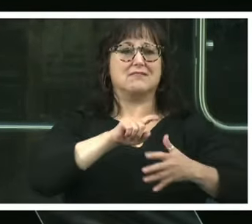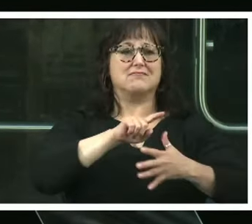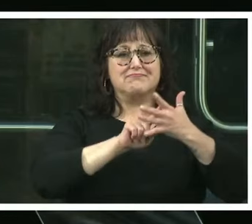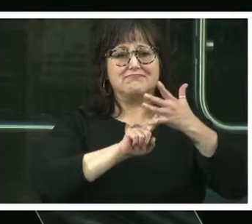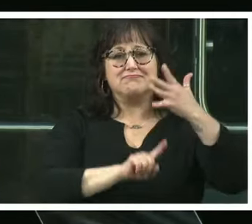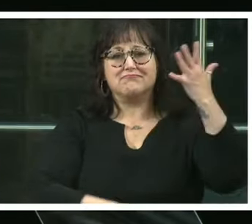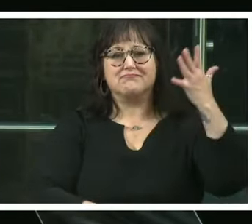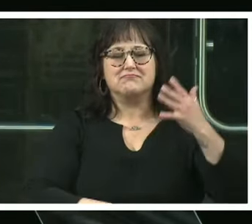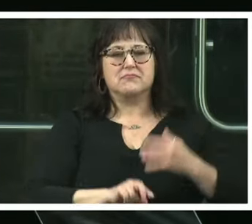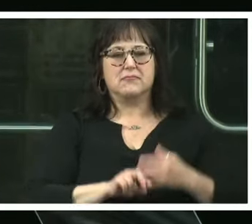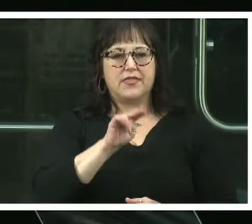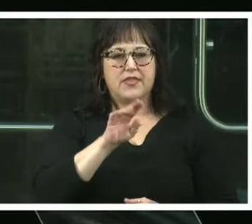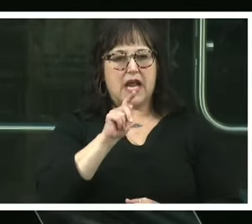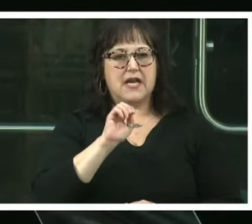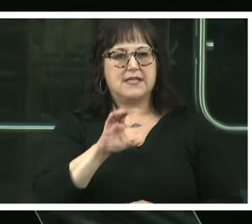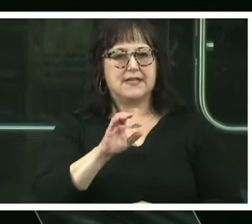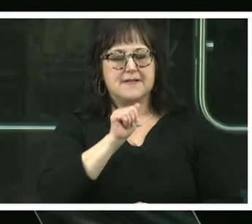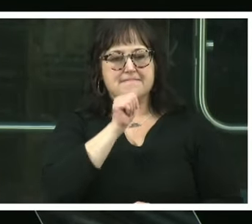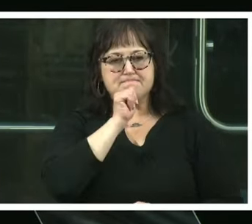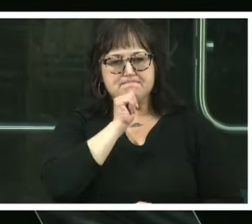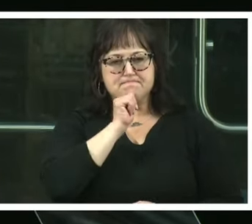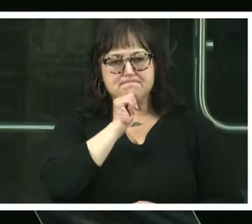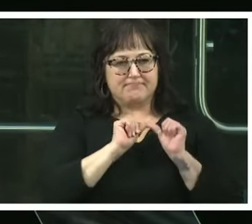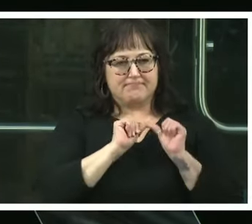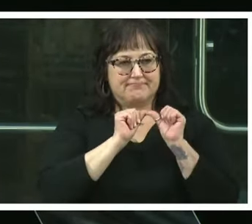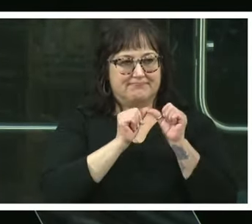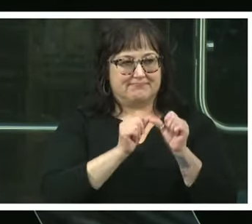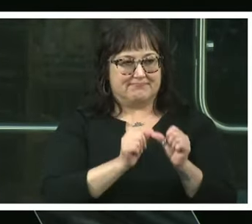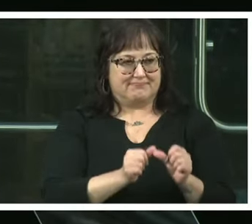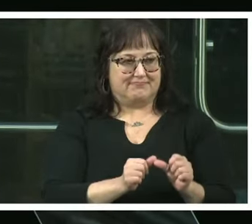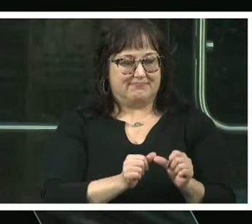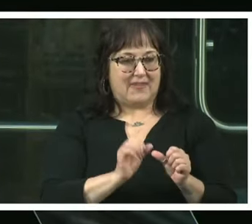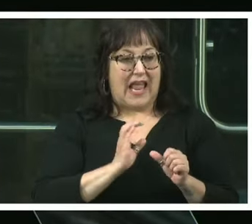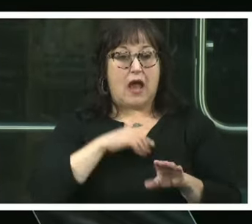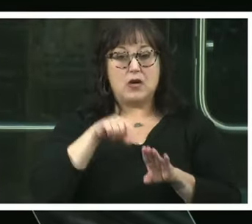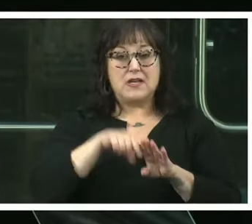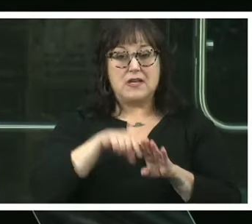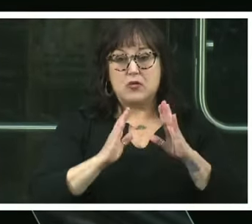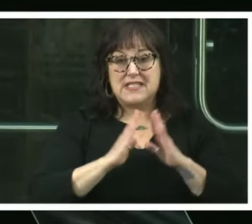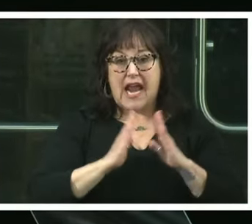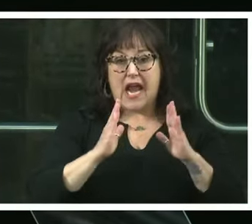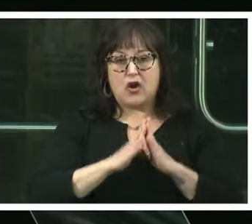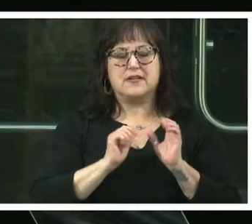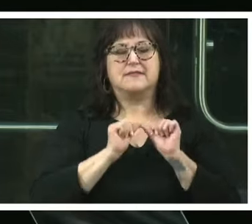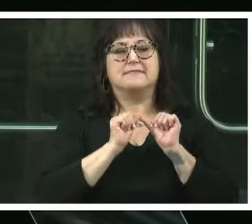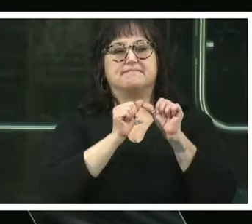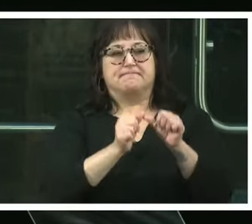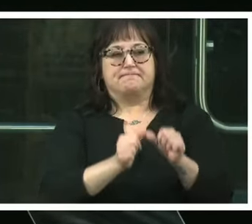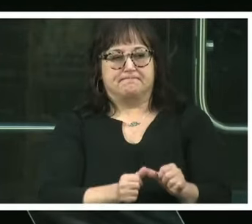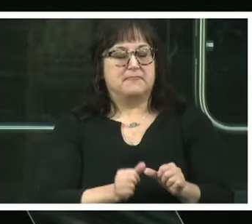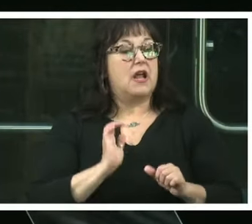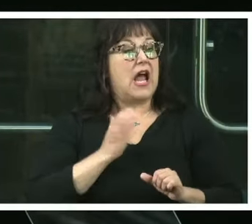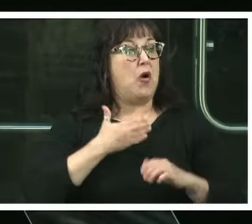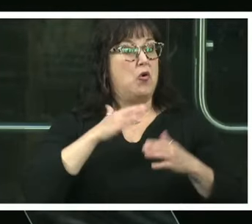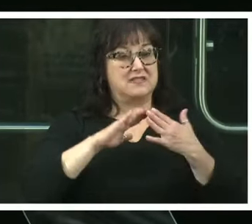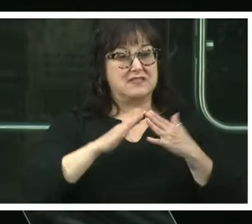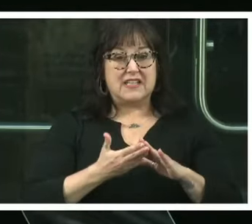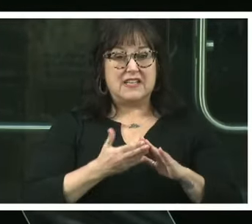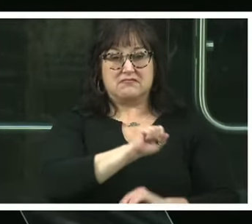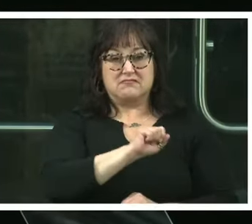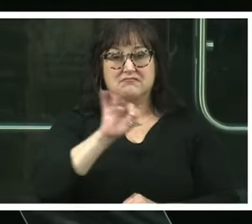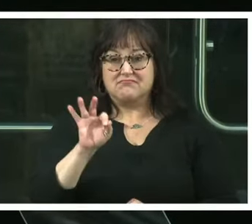the Niantic perseveres. Our downtown perseveres. Our city, San